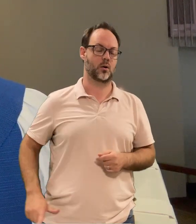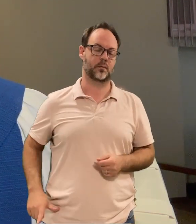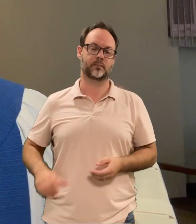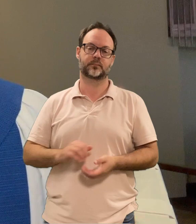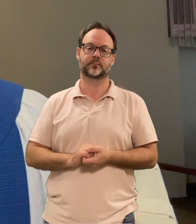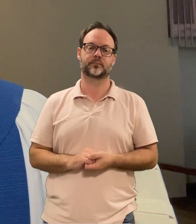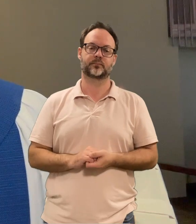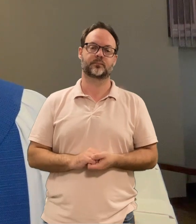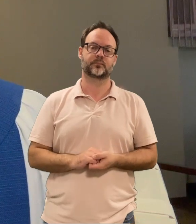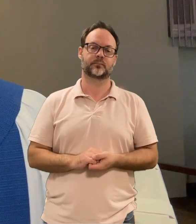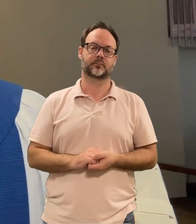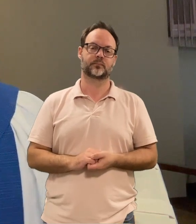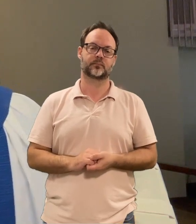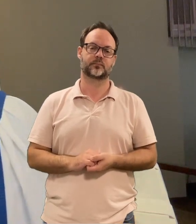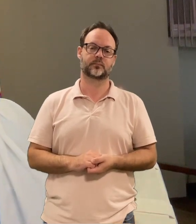in the Lord.